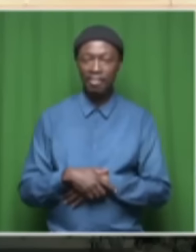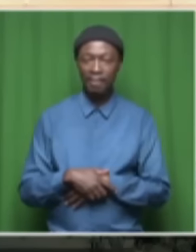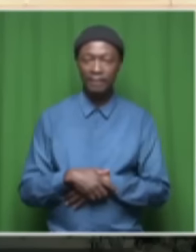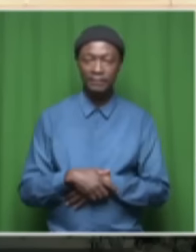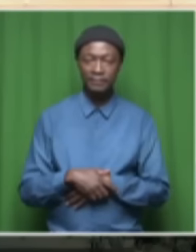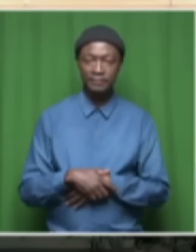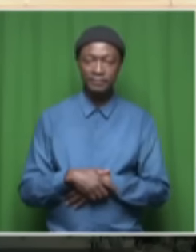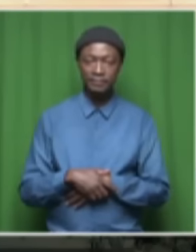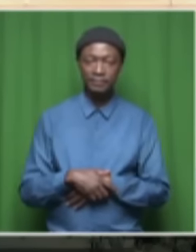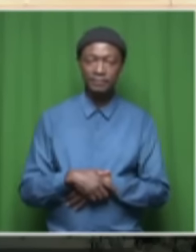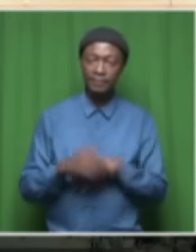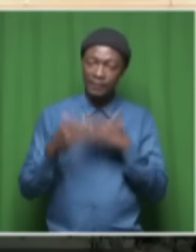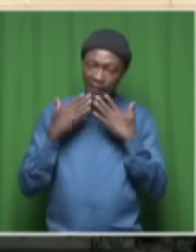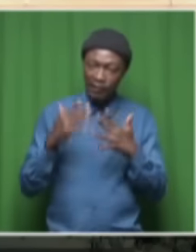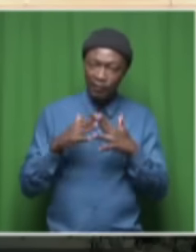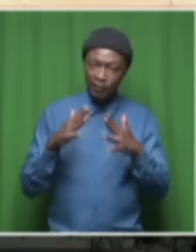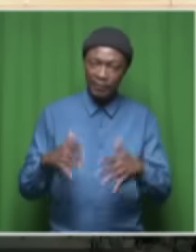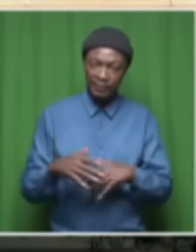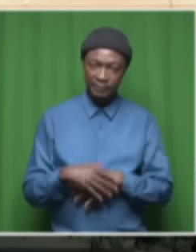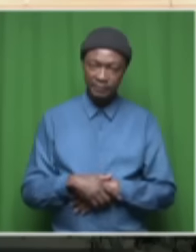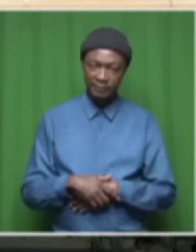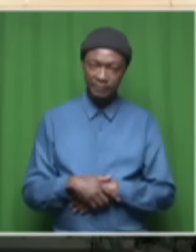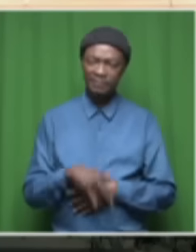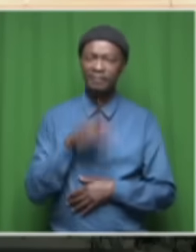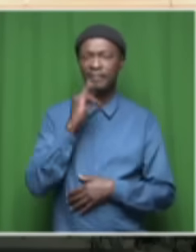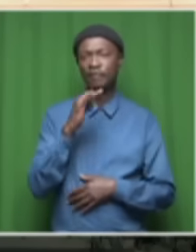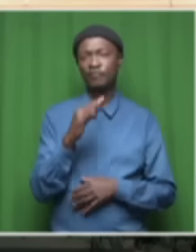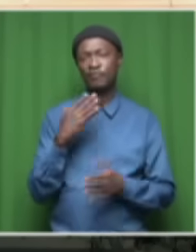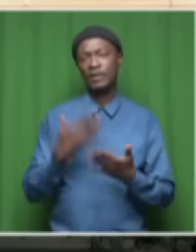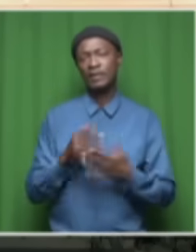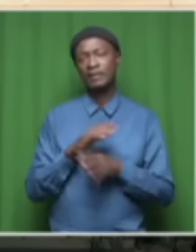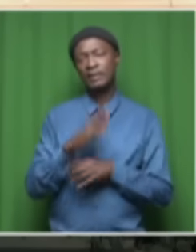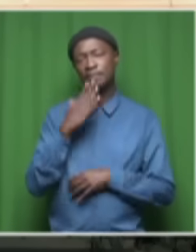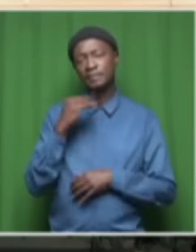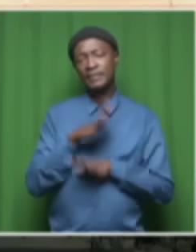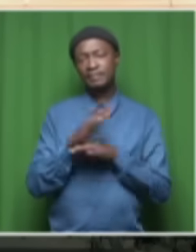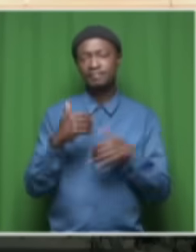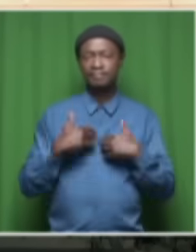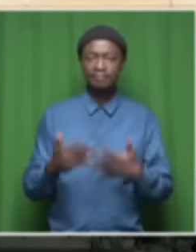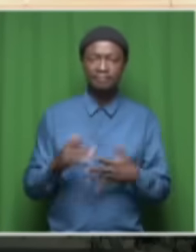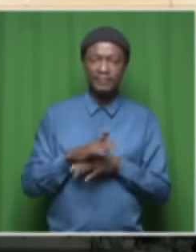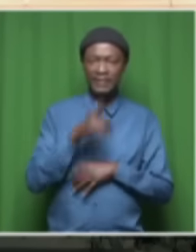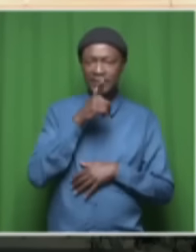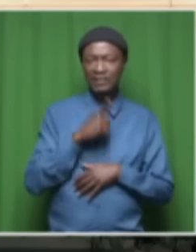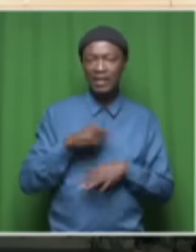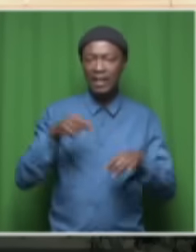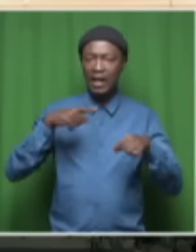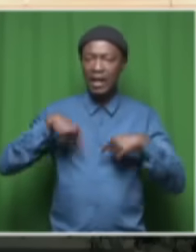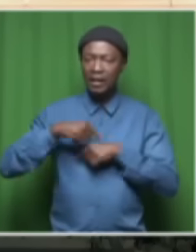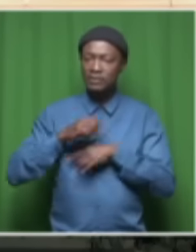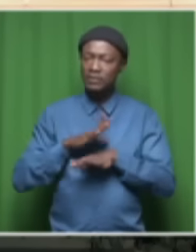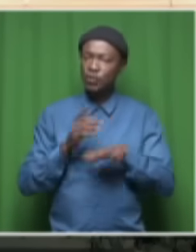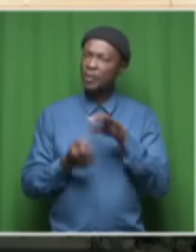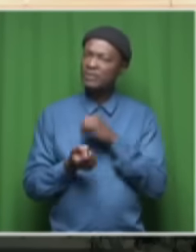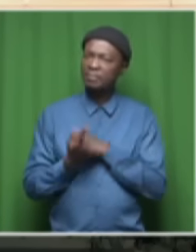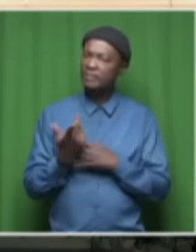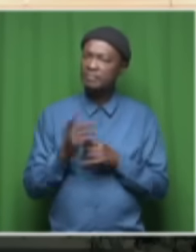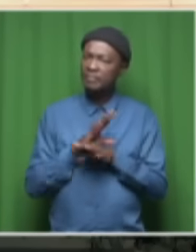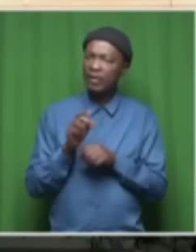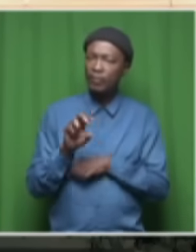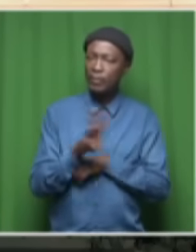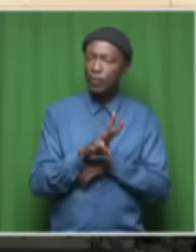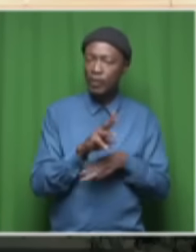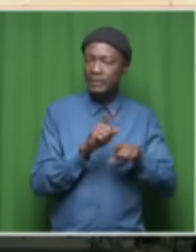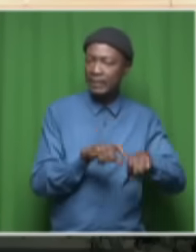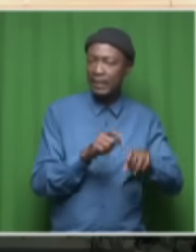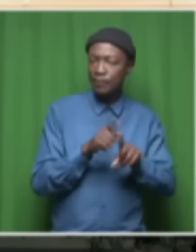Morning, Leah. Thank you very much. So if you can, just perhaps maybe begin by talking to us about the latest from the Western Cape and the